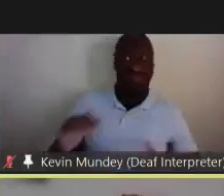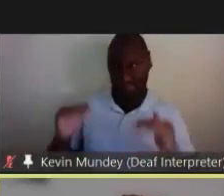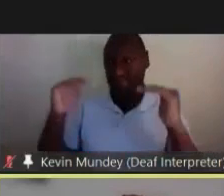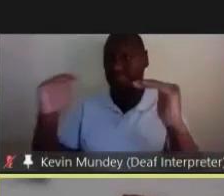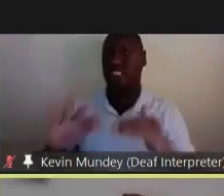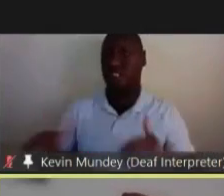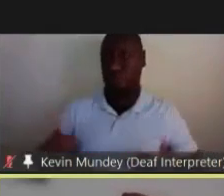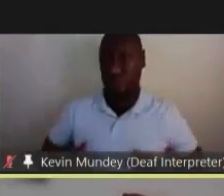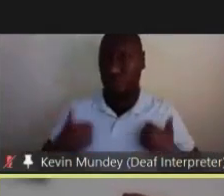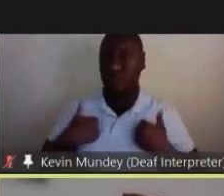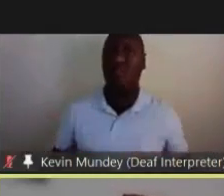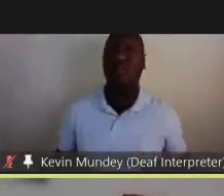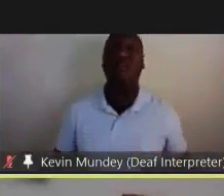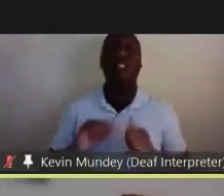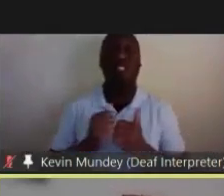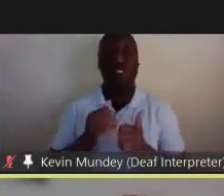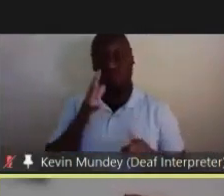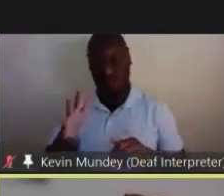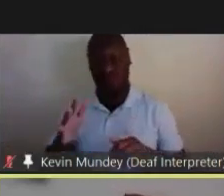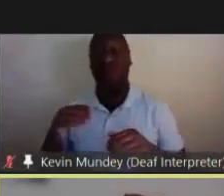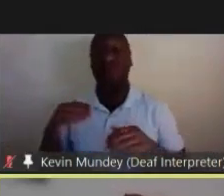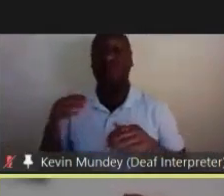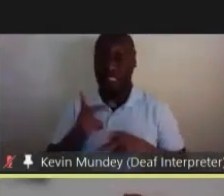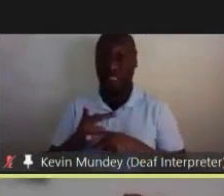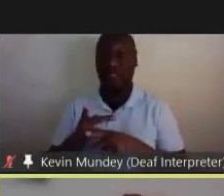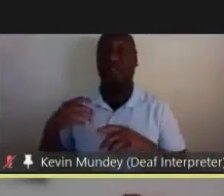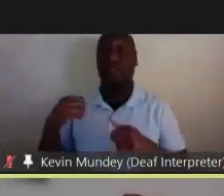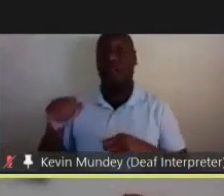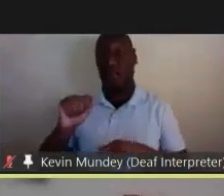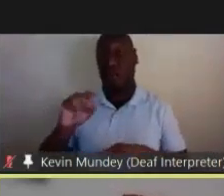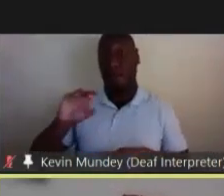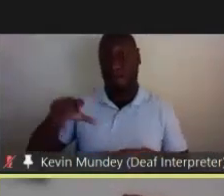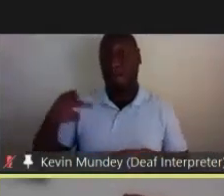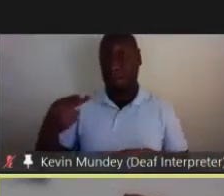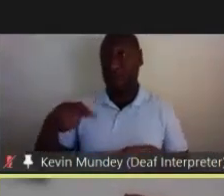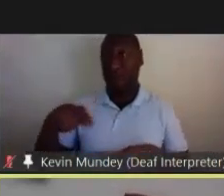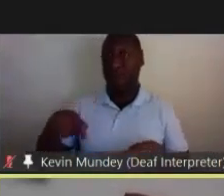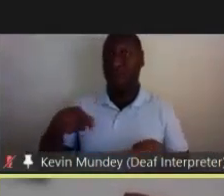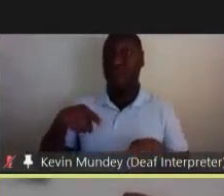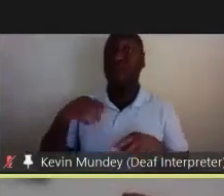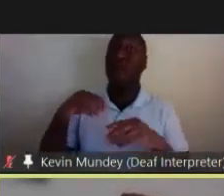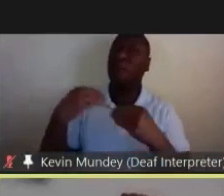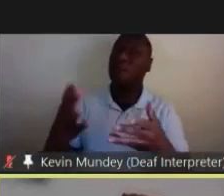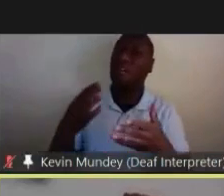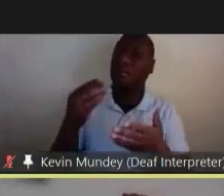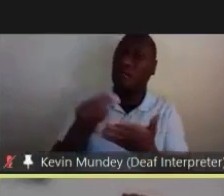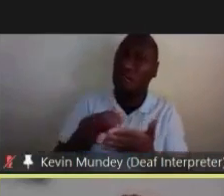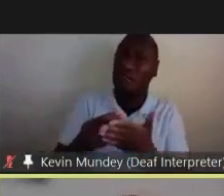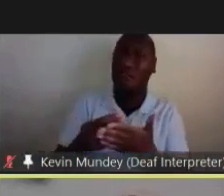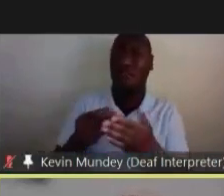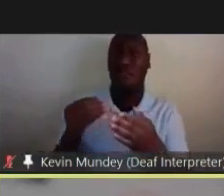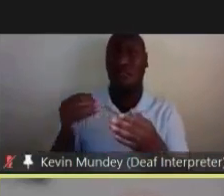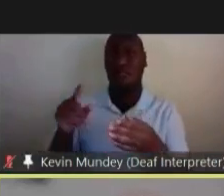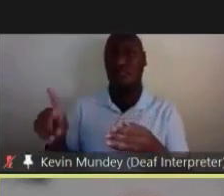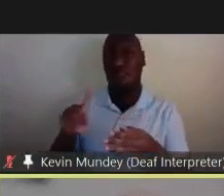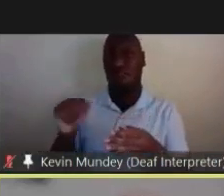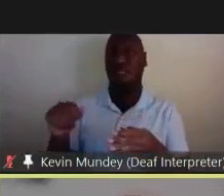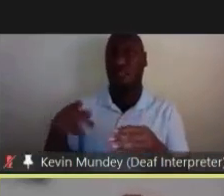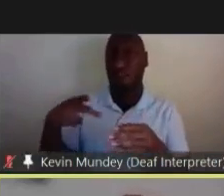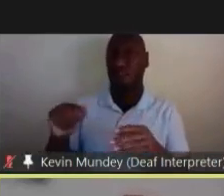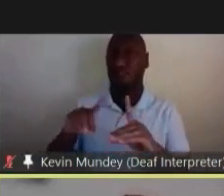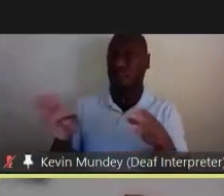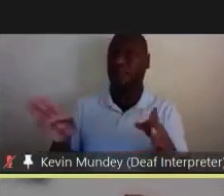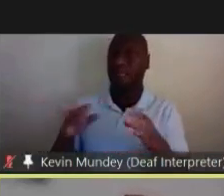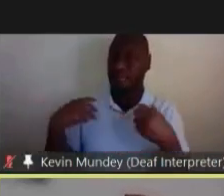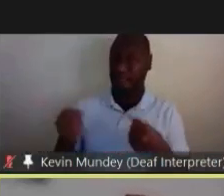Child Health Programs, or AMCHIP, provided funding to the Pennsylvania Department of Public Health, which was allocated to